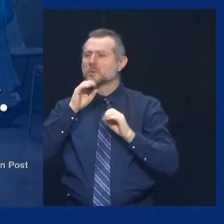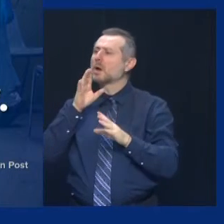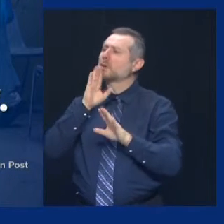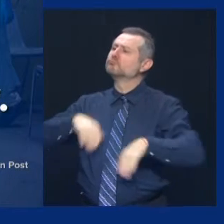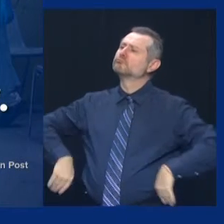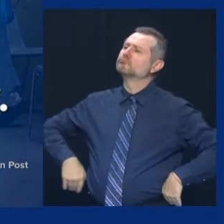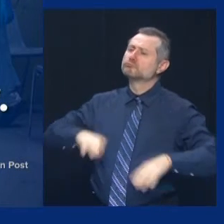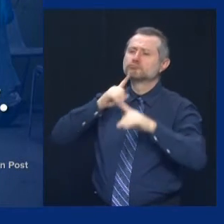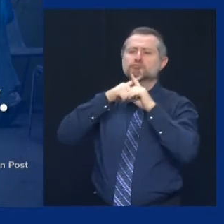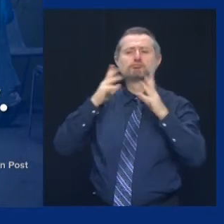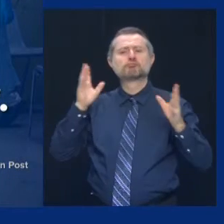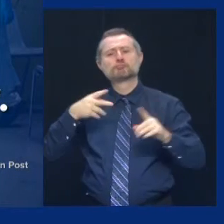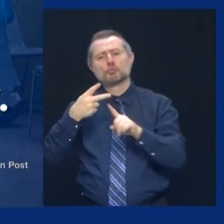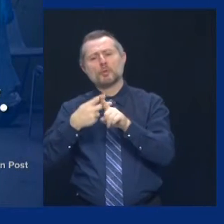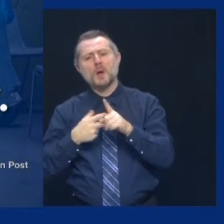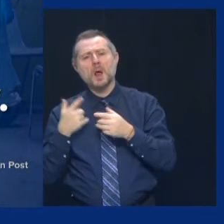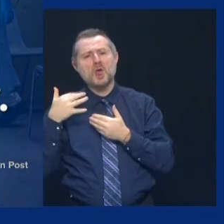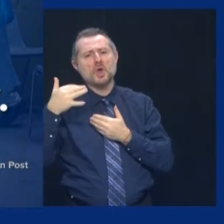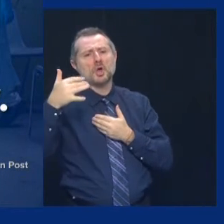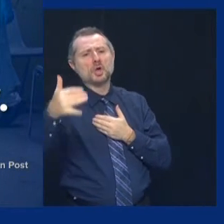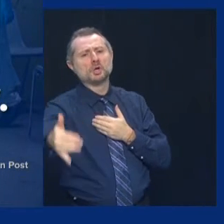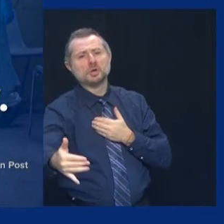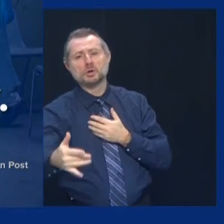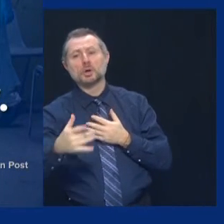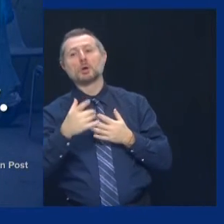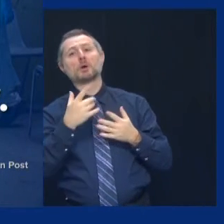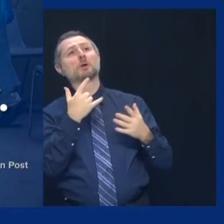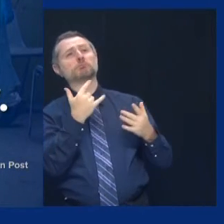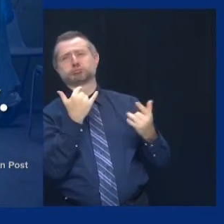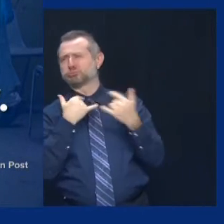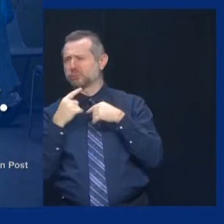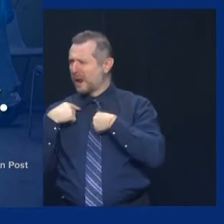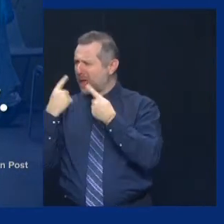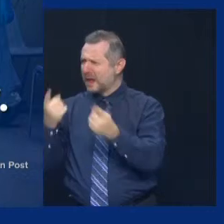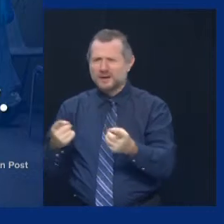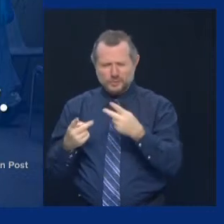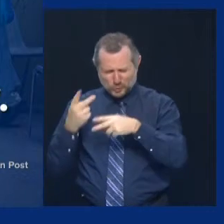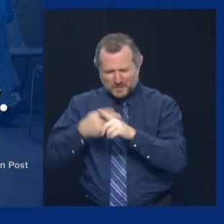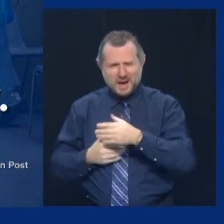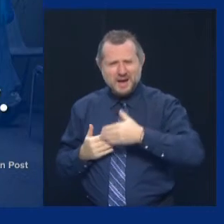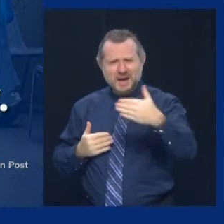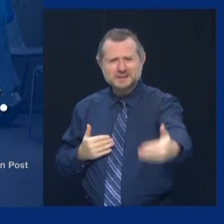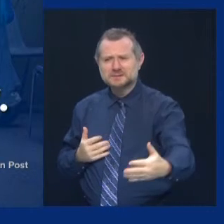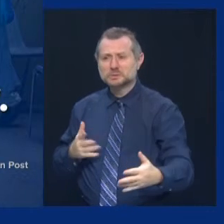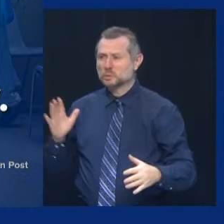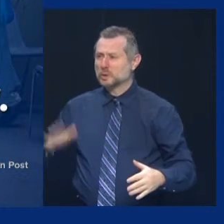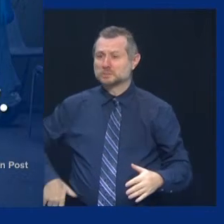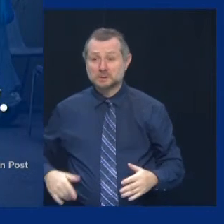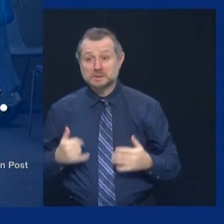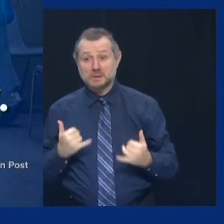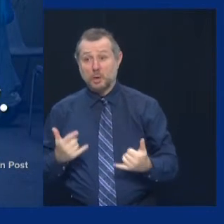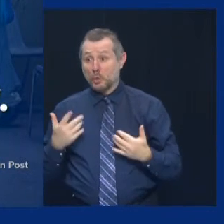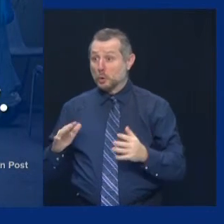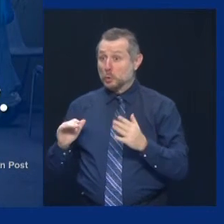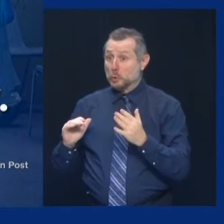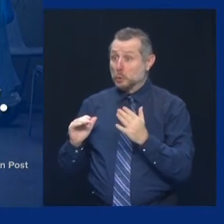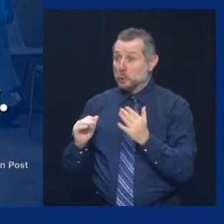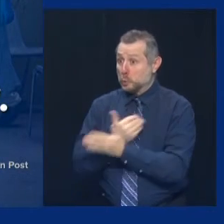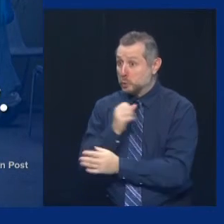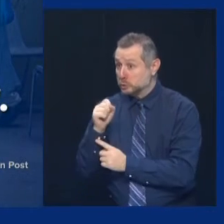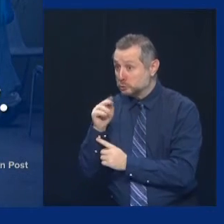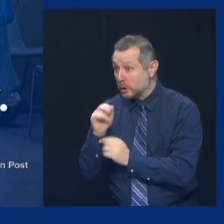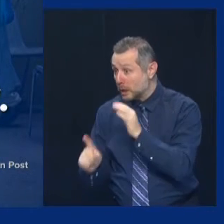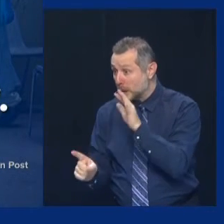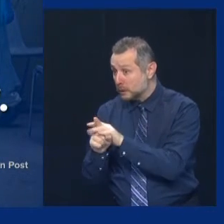been coming for so long that it was then too late. If this is more transmittable than COVID,